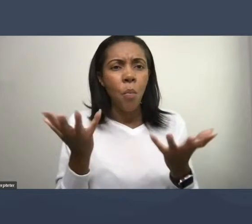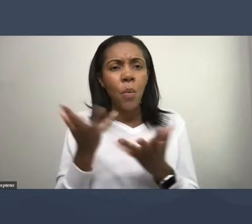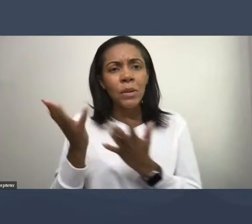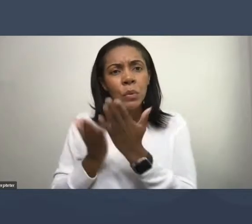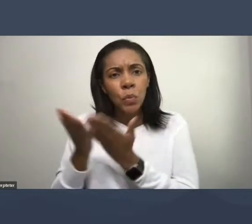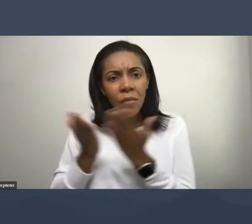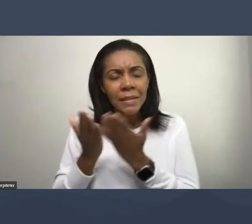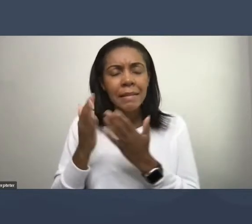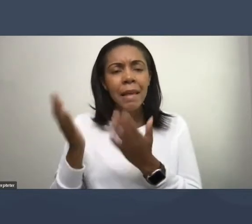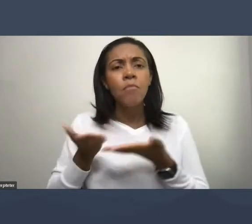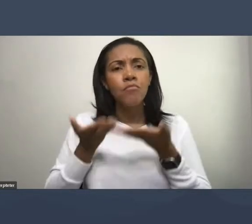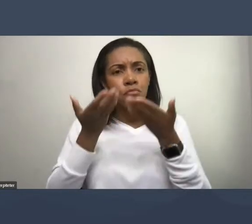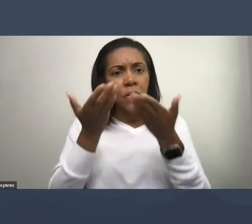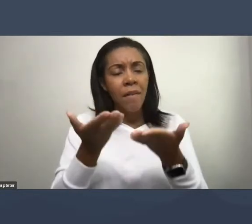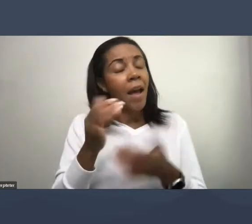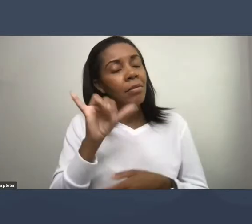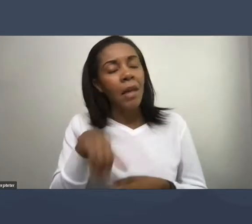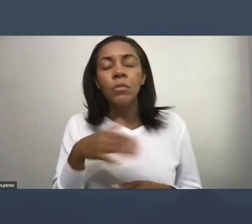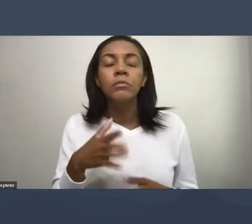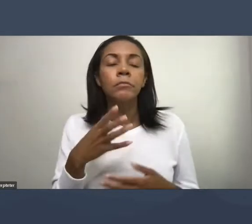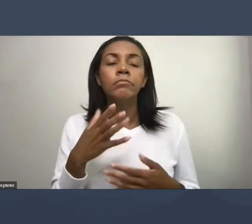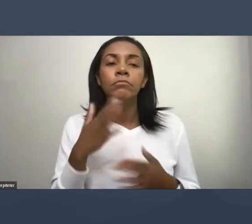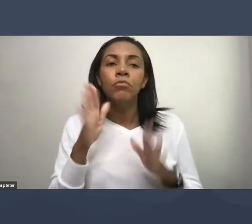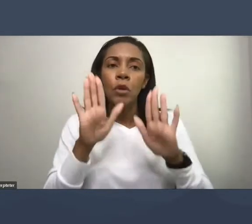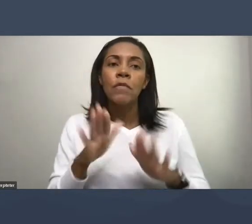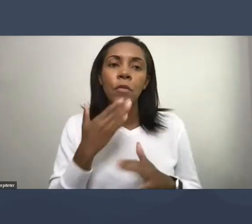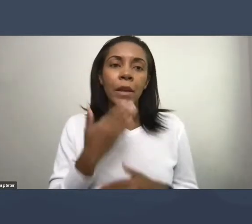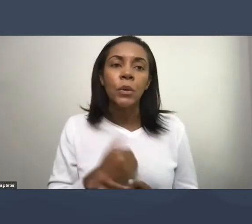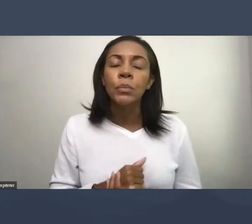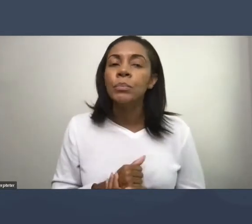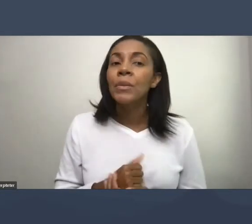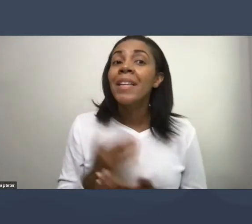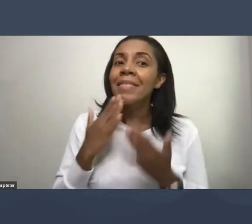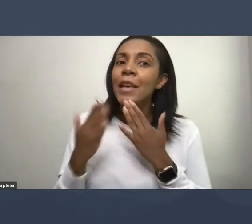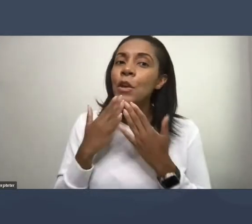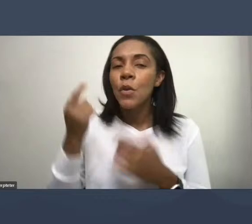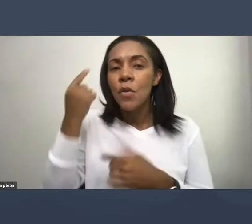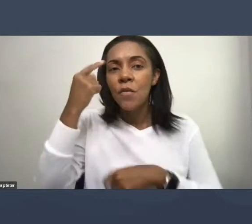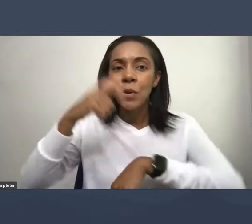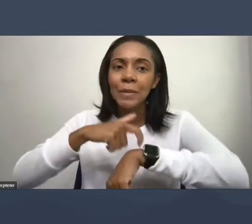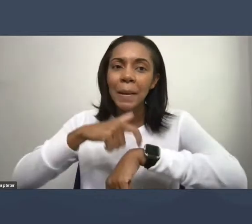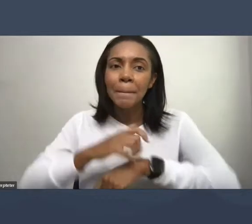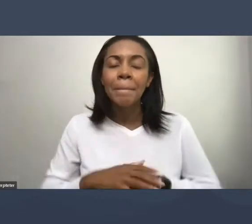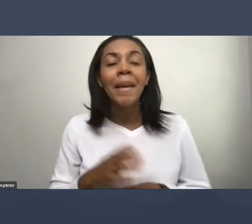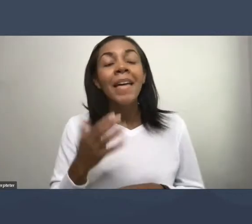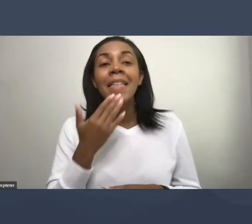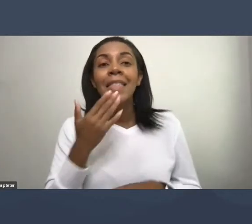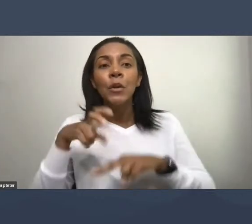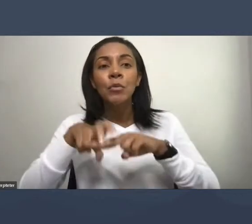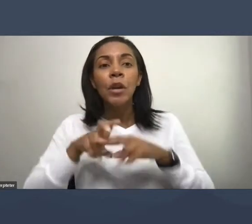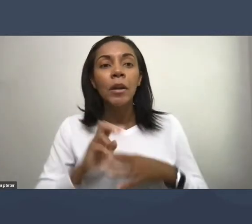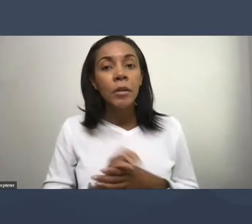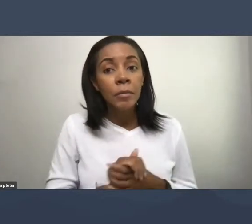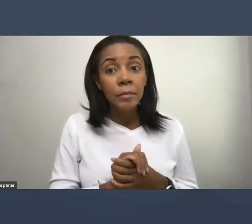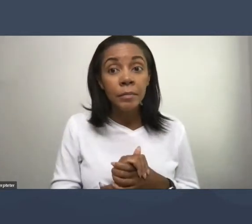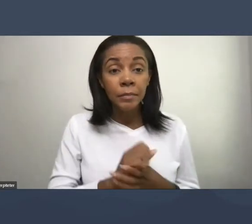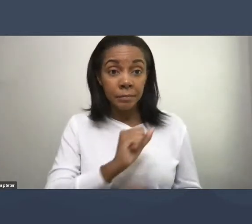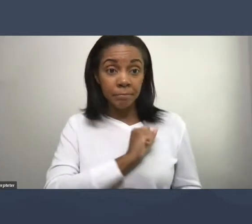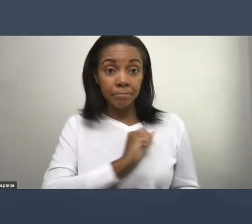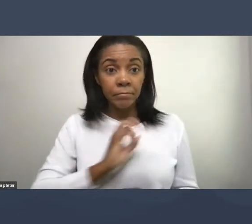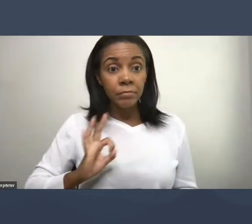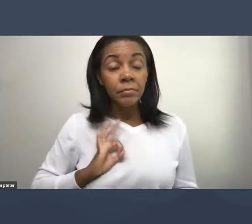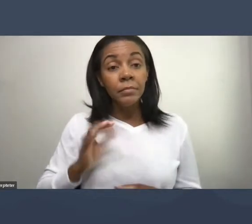get that in the near future, I would appreciate it. Okay. Thank you for your time. Thank you, Chair. And staff, if you reach out